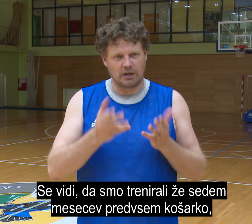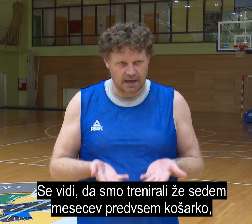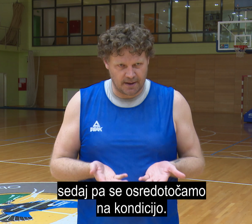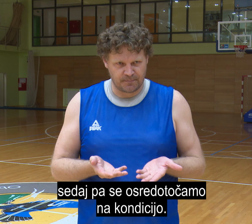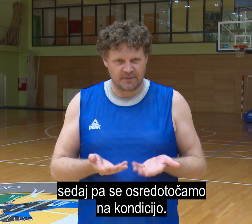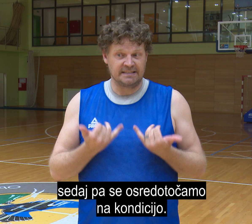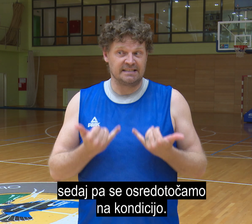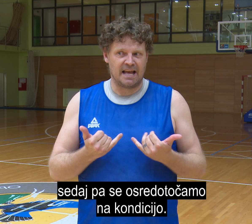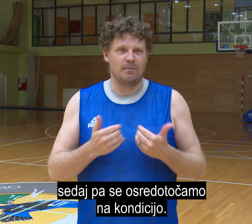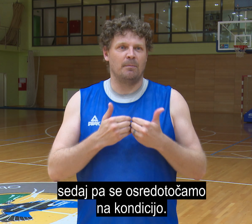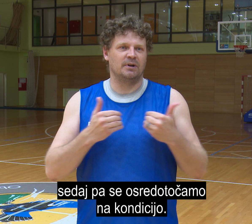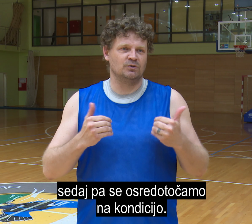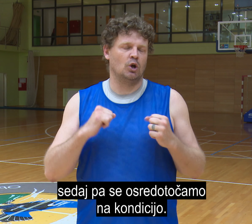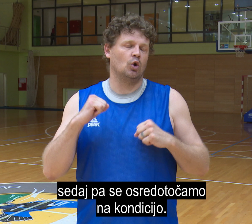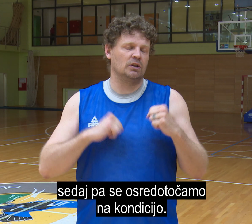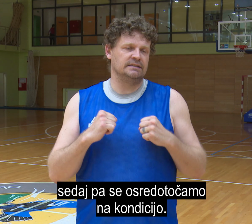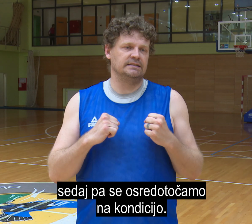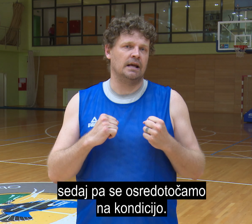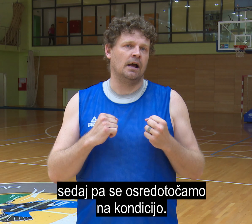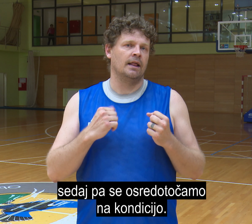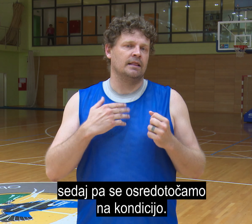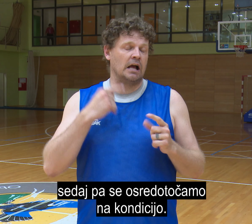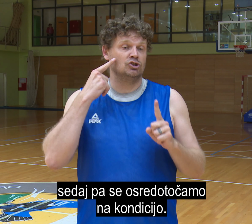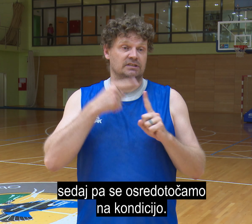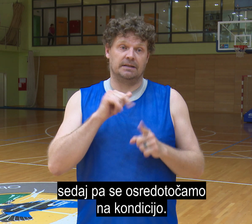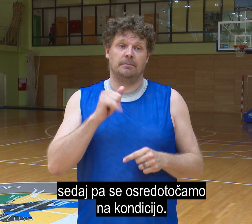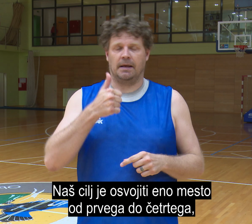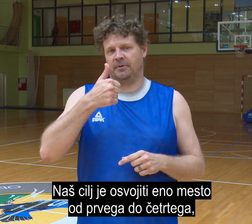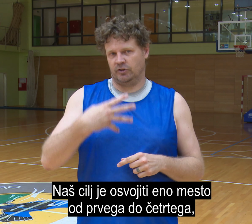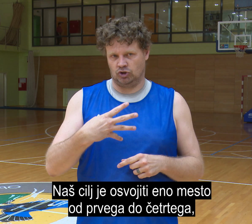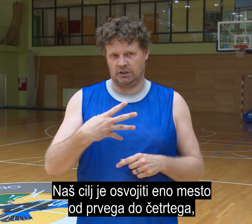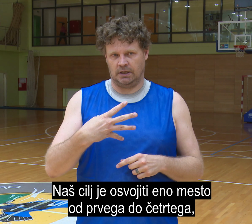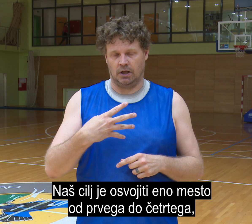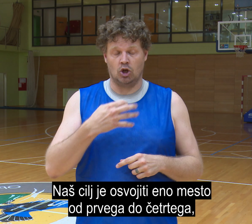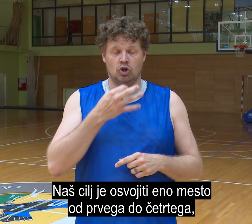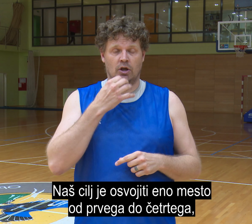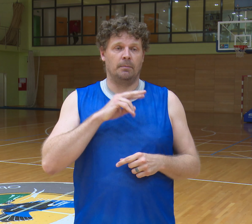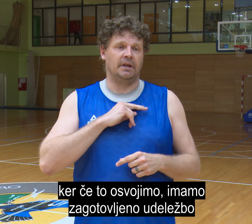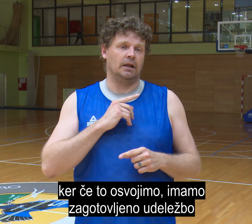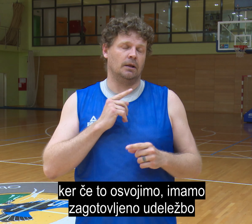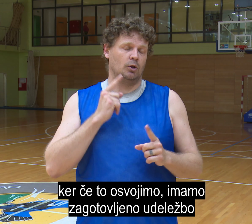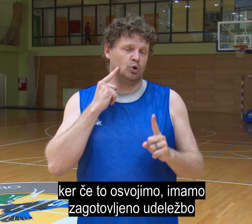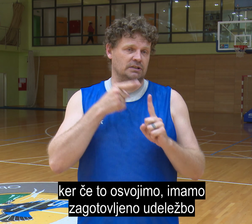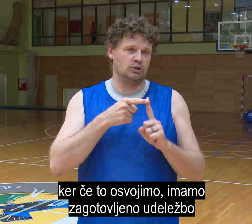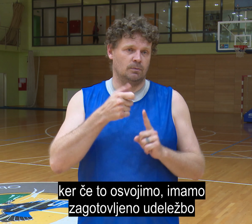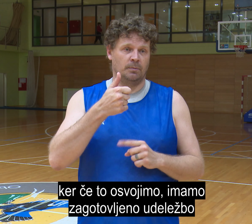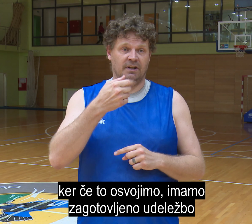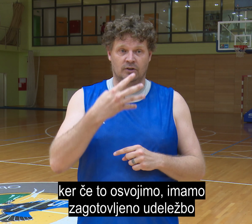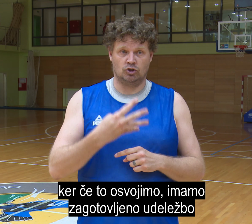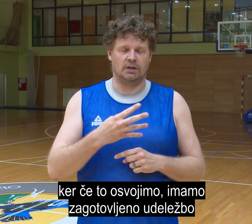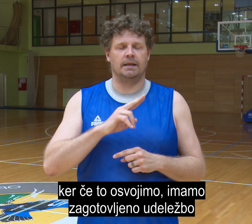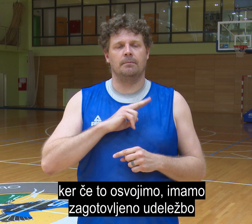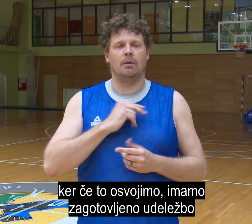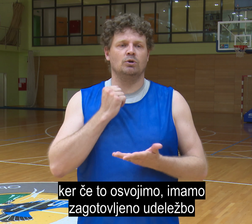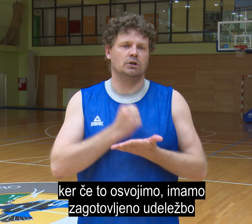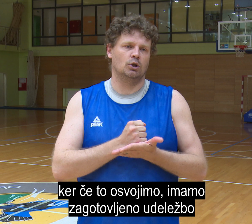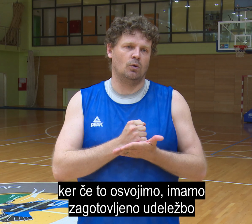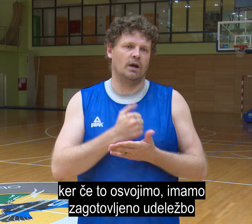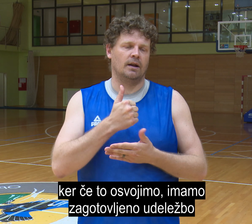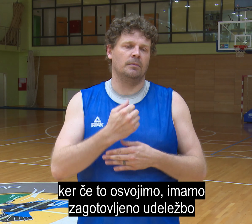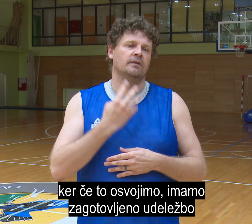in our lives, just staring at the screen every day and night. I miss the rush of